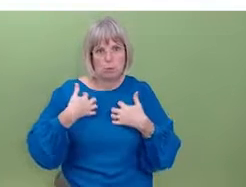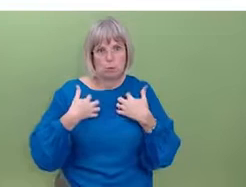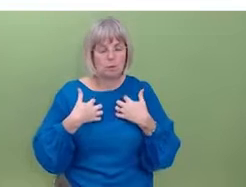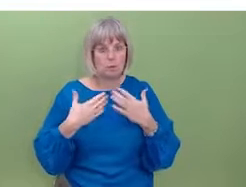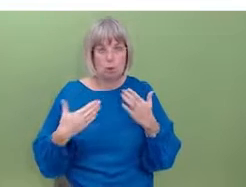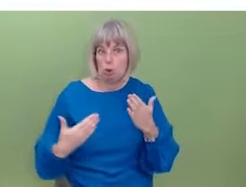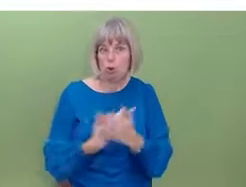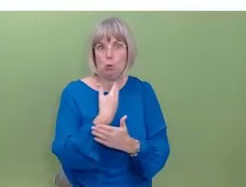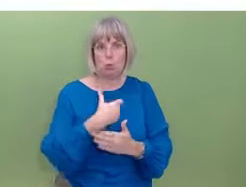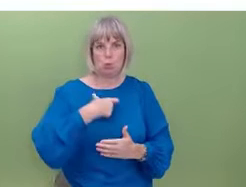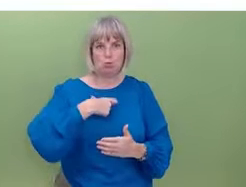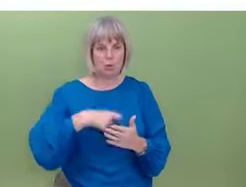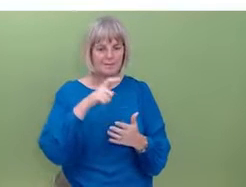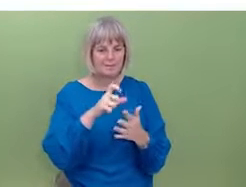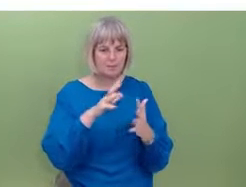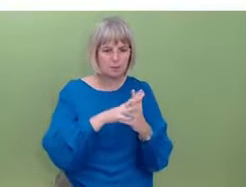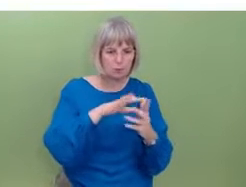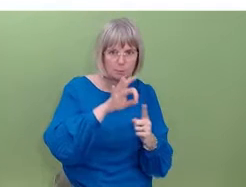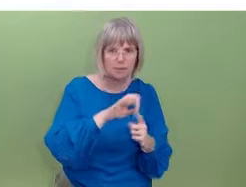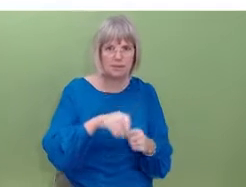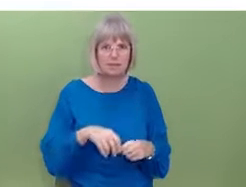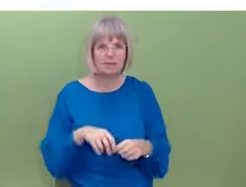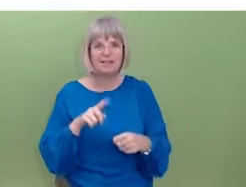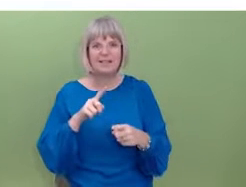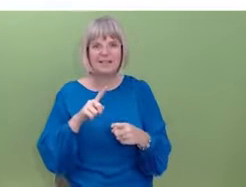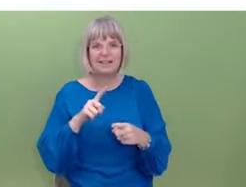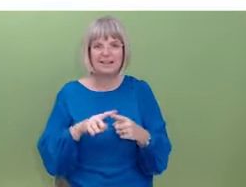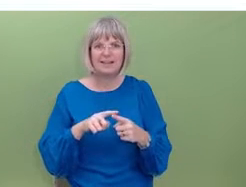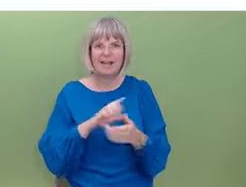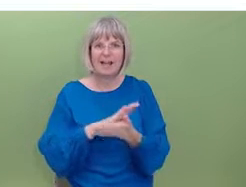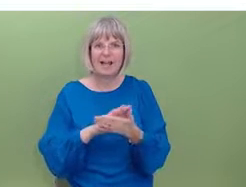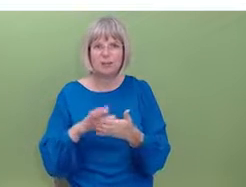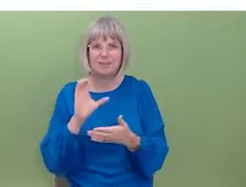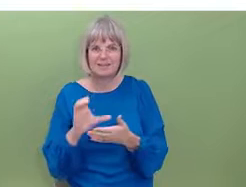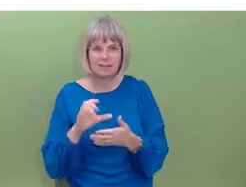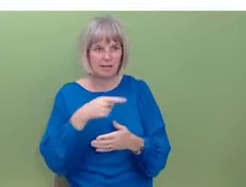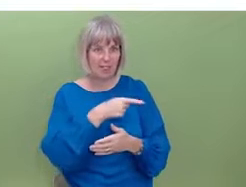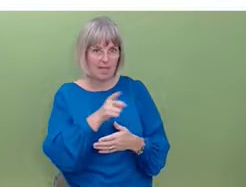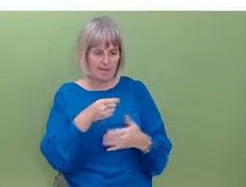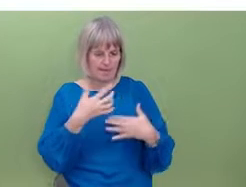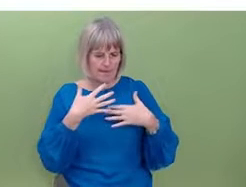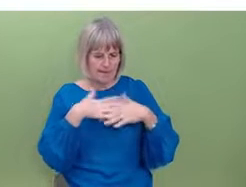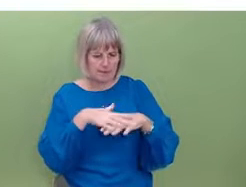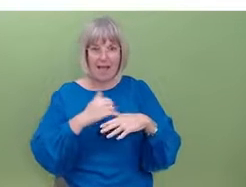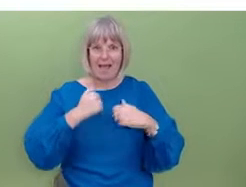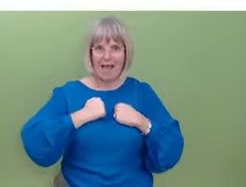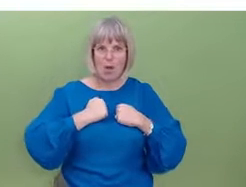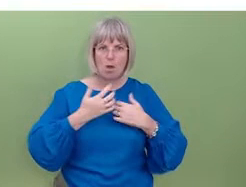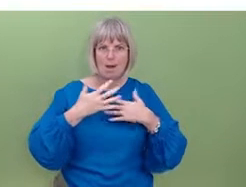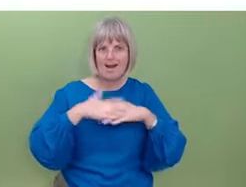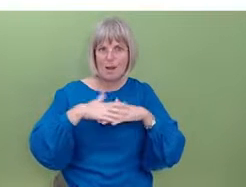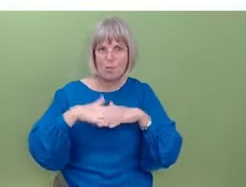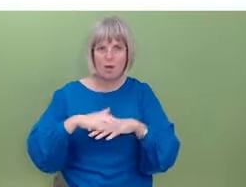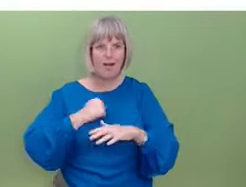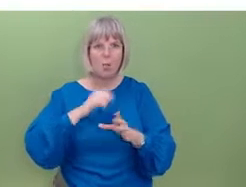the EMHPs, integrate into our network, our psychological professionals network,